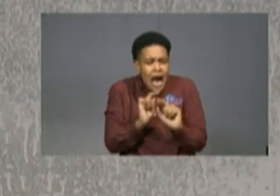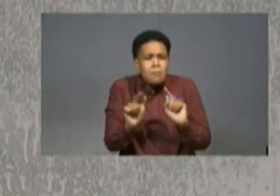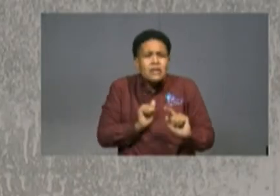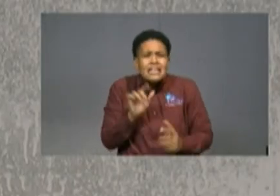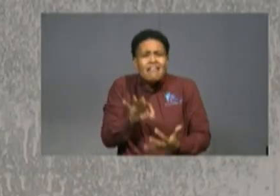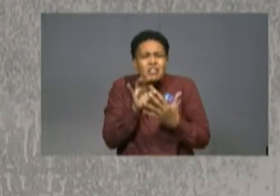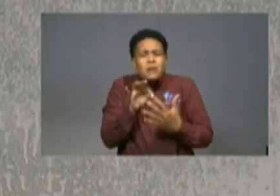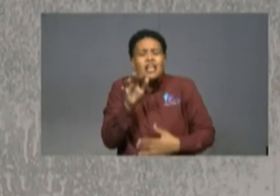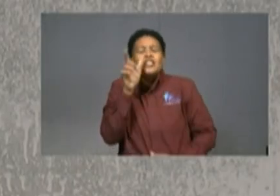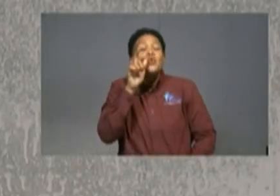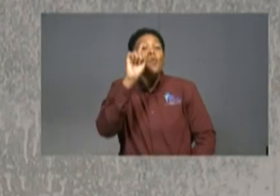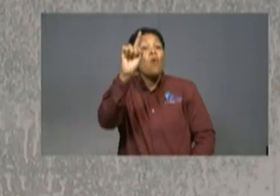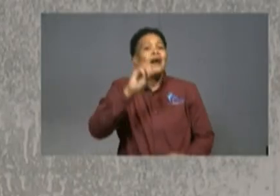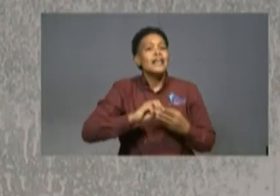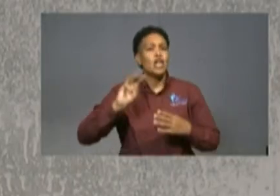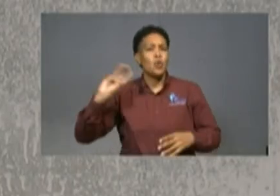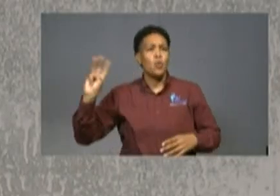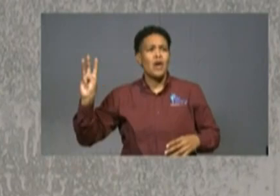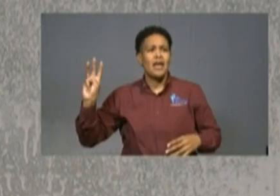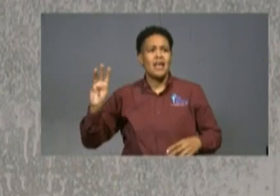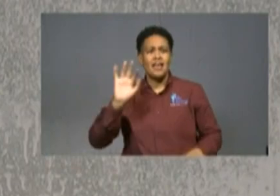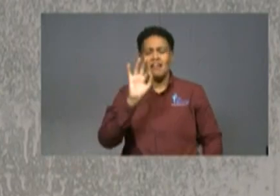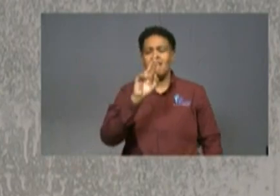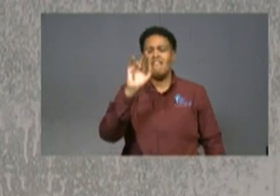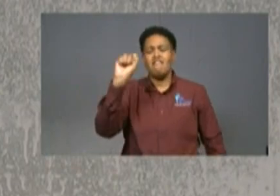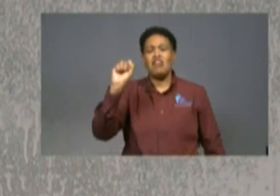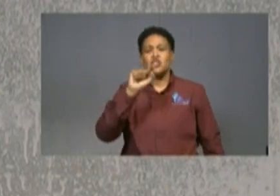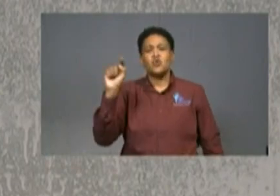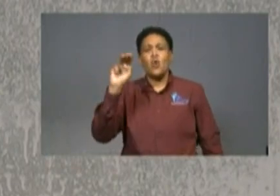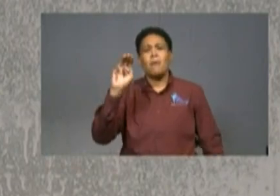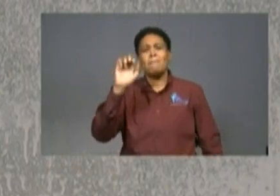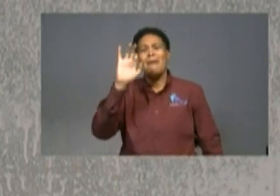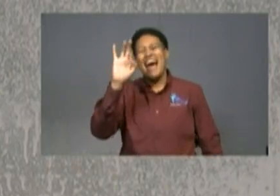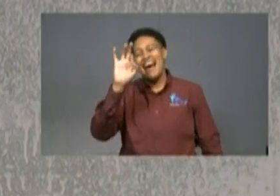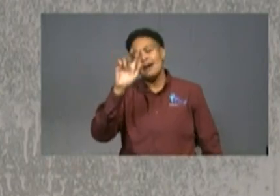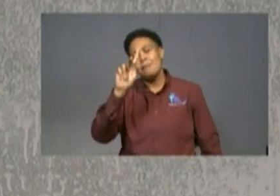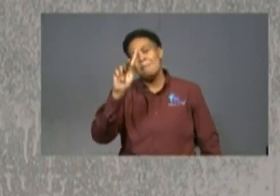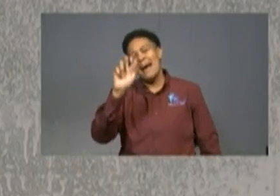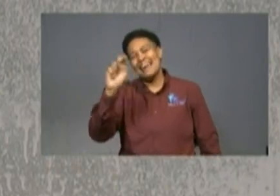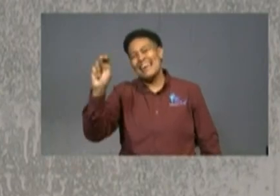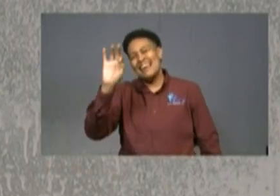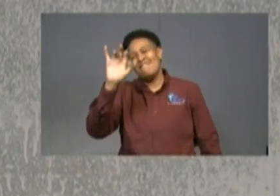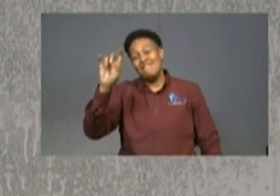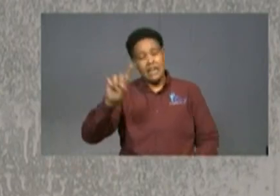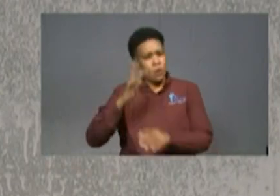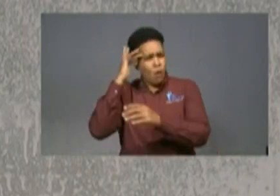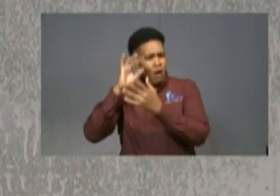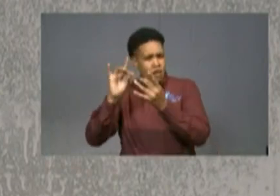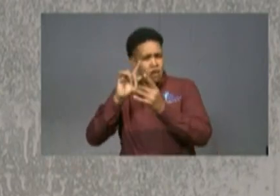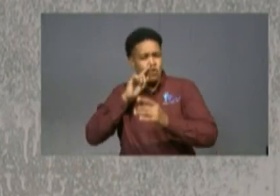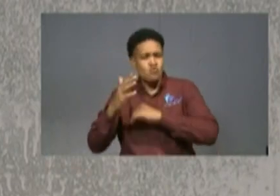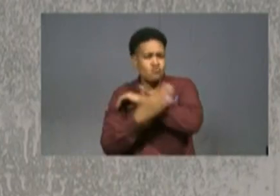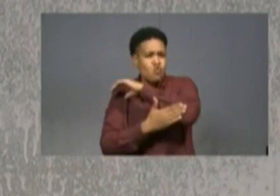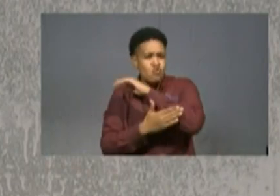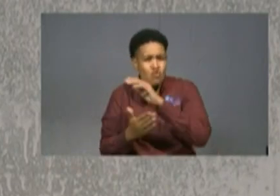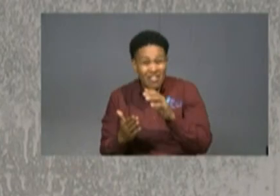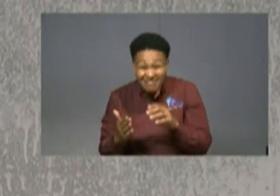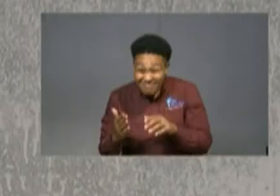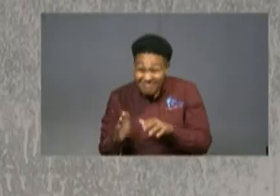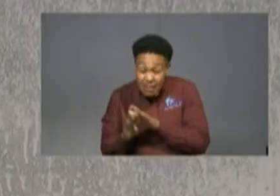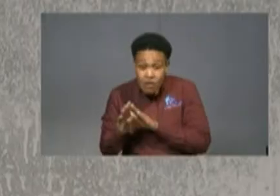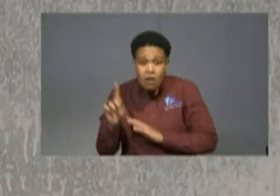to list the one in Westmoreland, Ferris to Mackinfield, because it speaks to rural development, but also our farm road program. A lot of